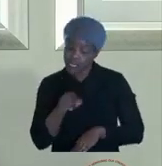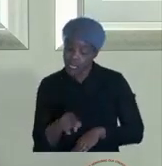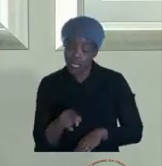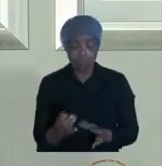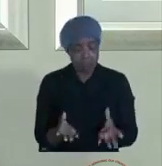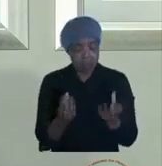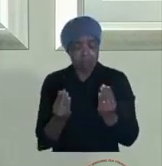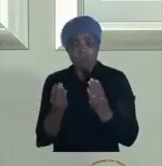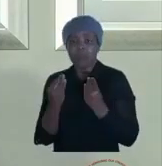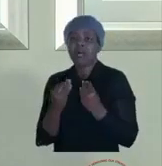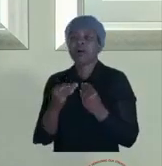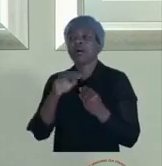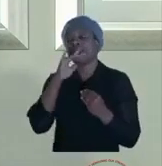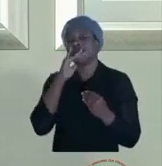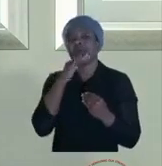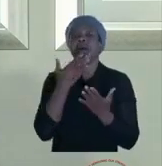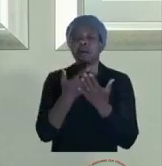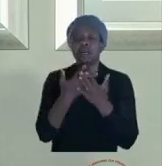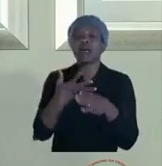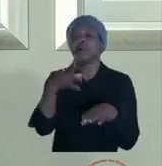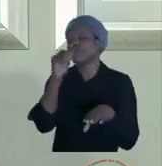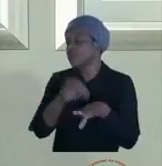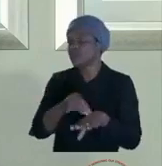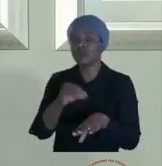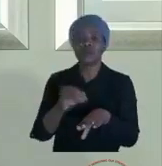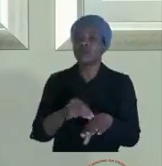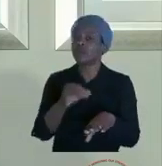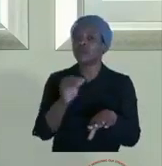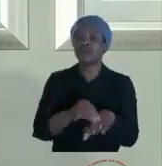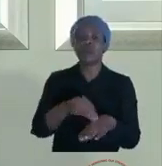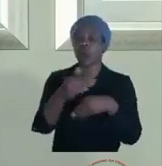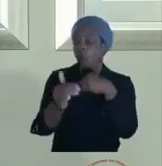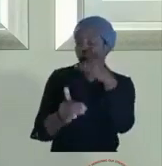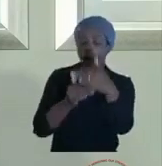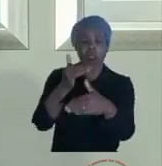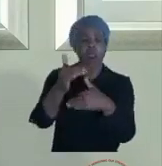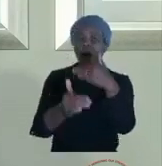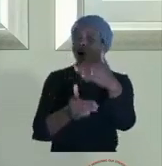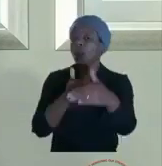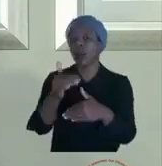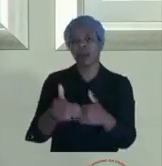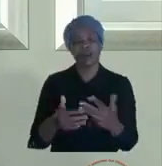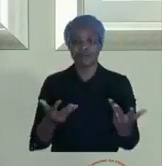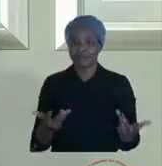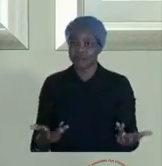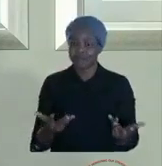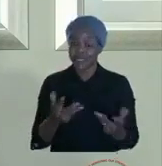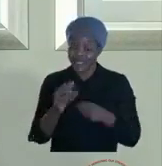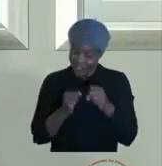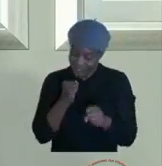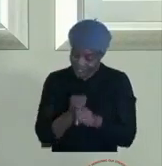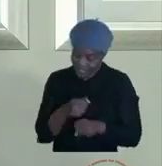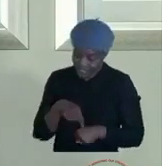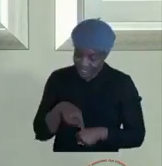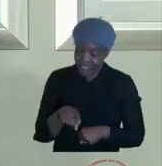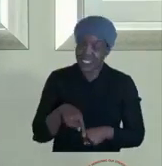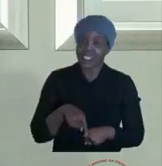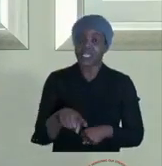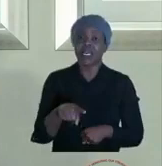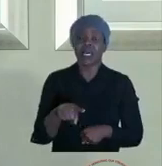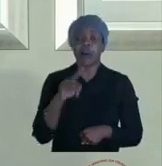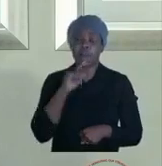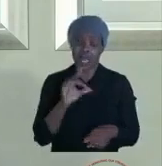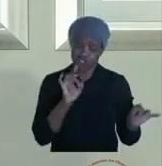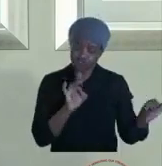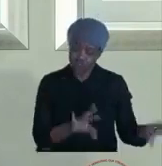could be a vicious cycle as during the apartheid era. This year, the struggle for better